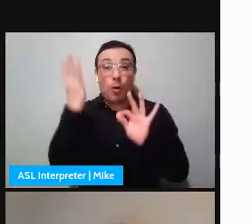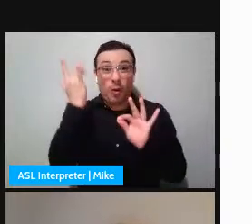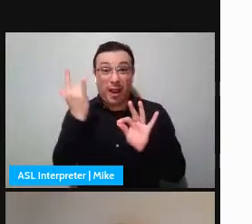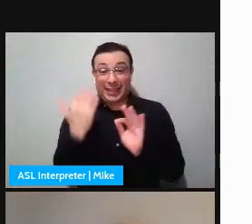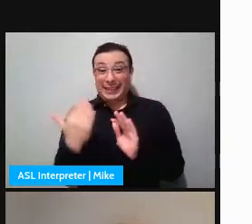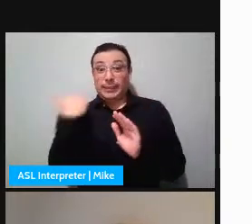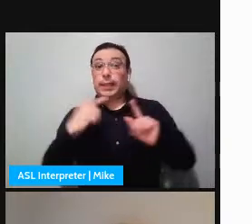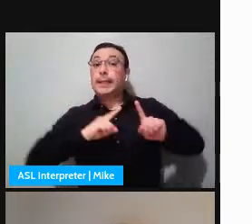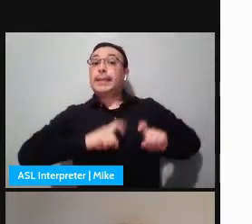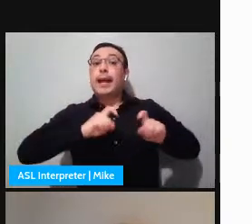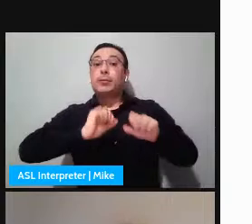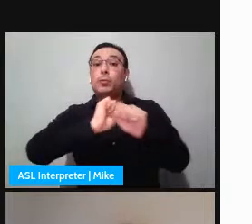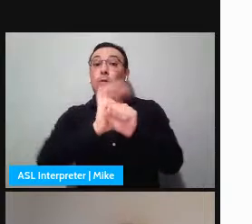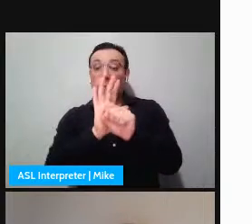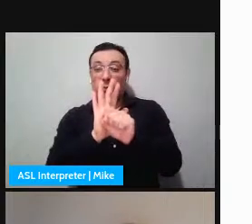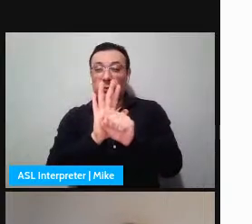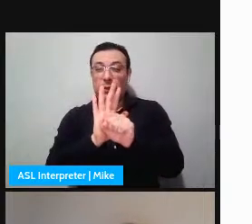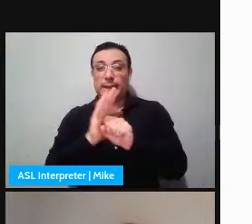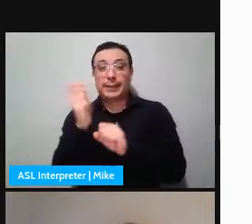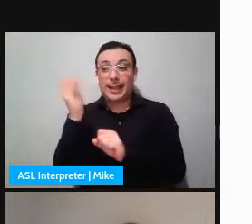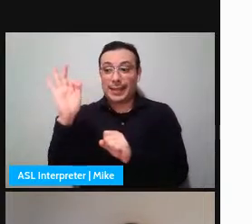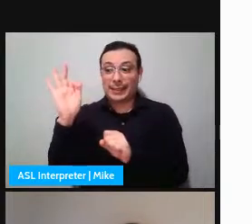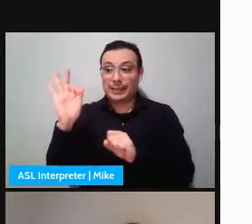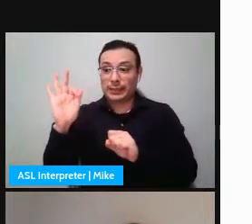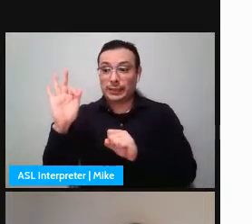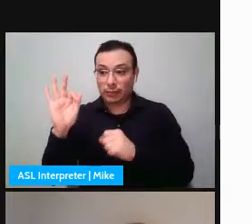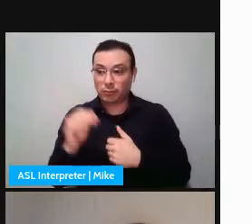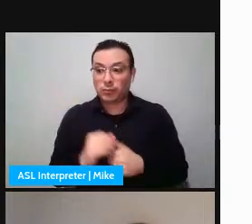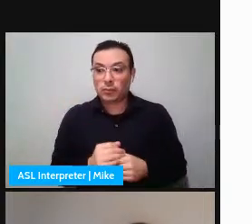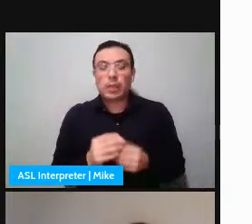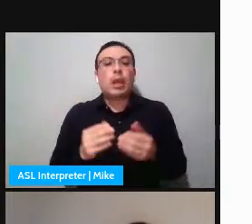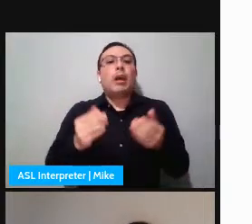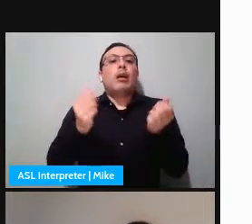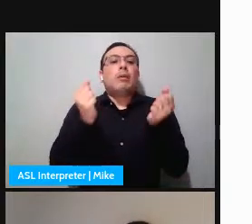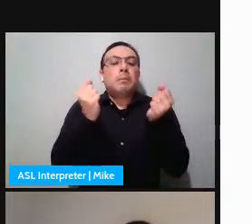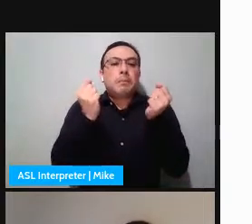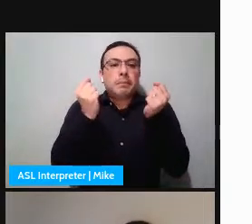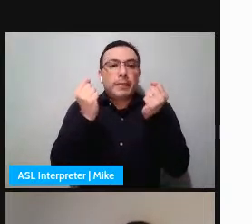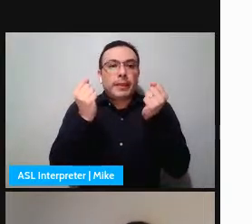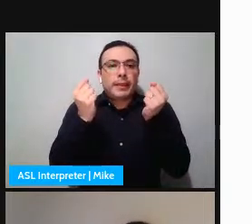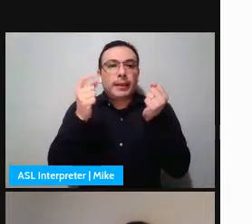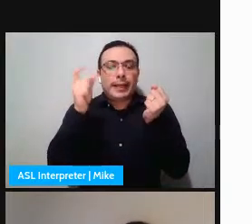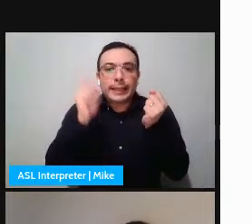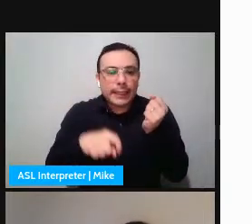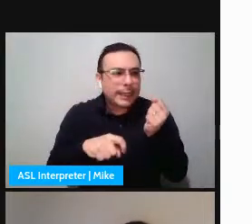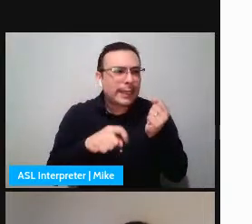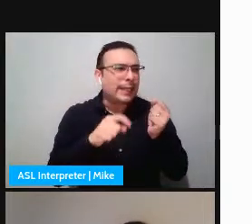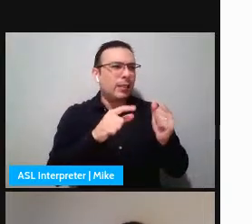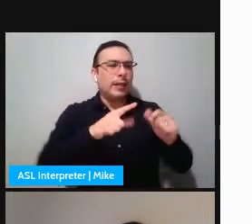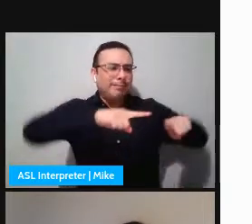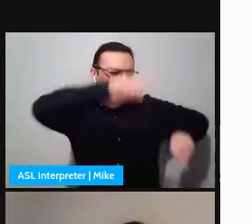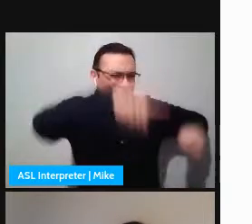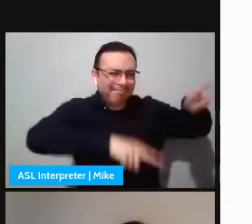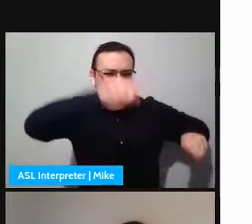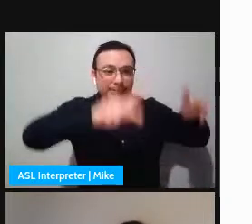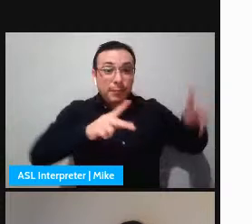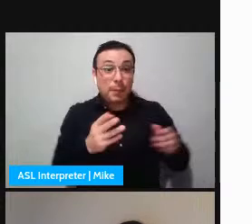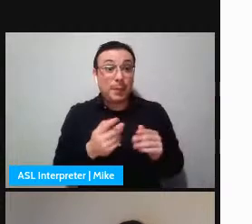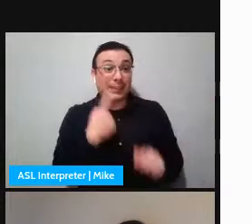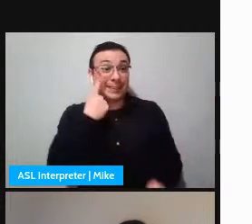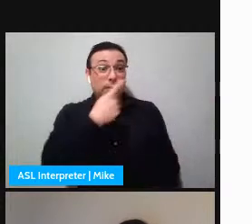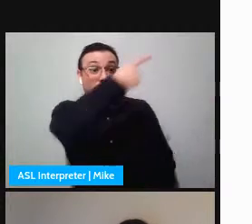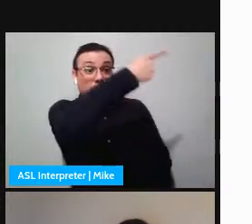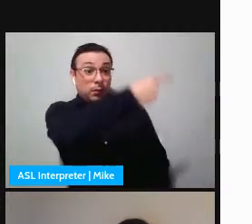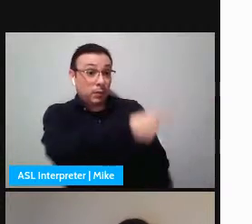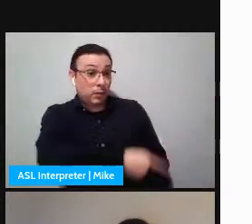trials, it was important to make sure you have a wide array of individuals and that you capture individuals with these different characteristics